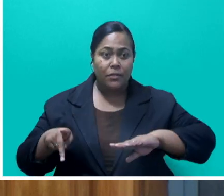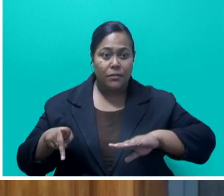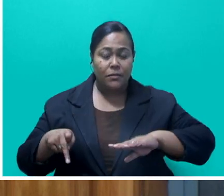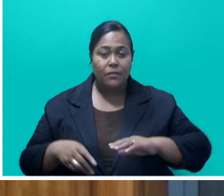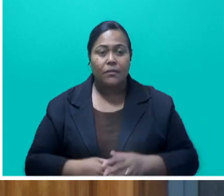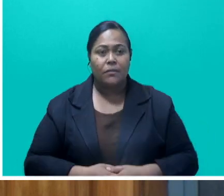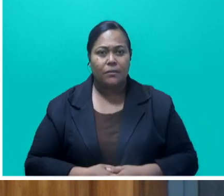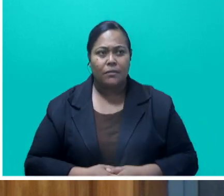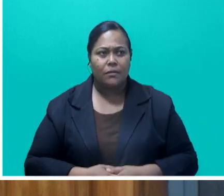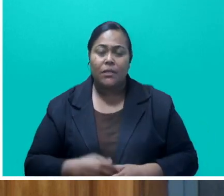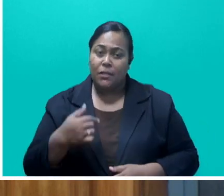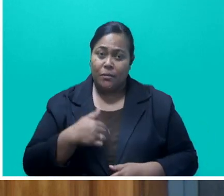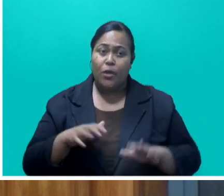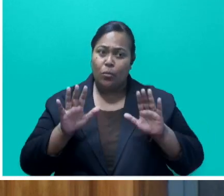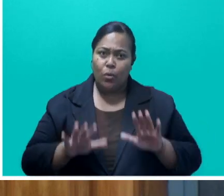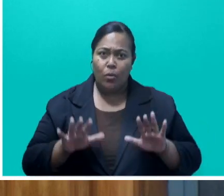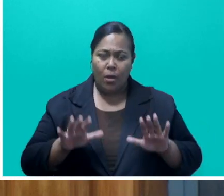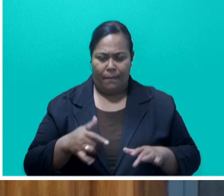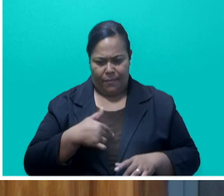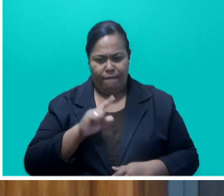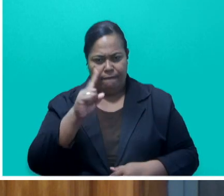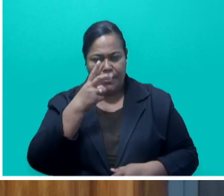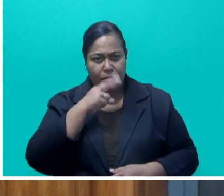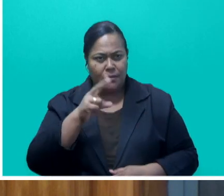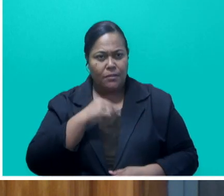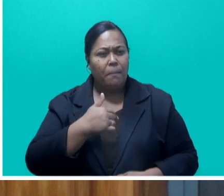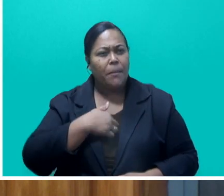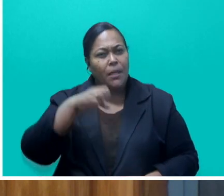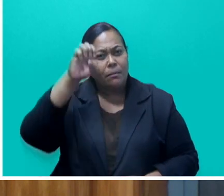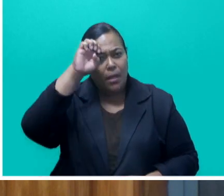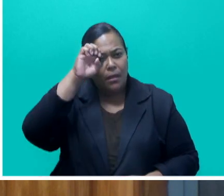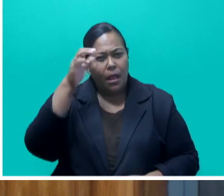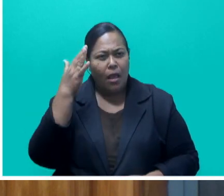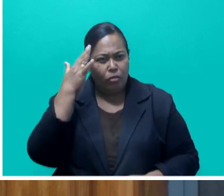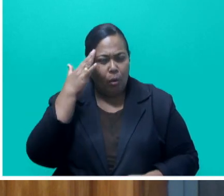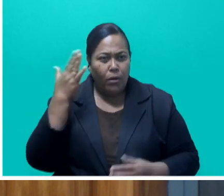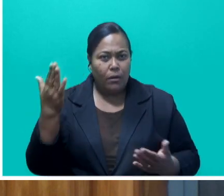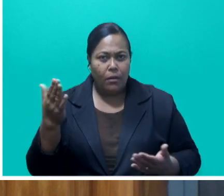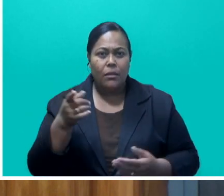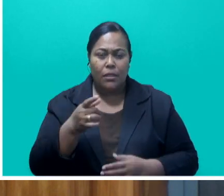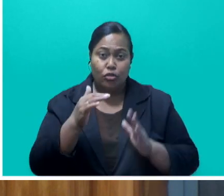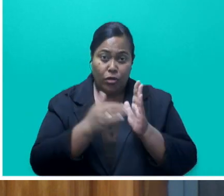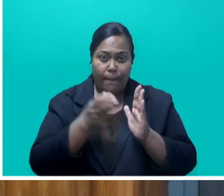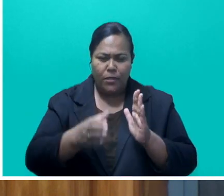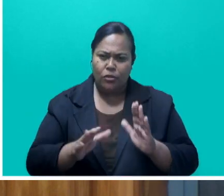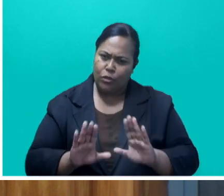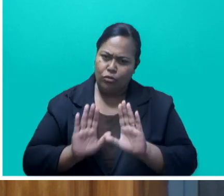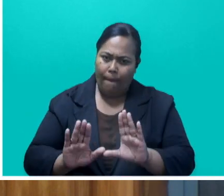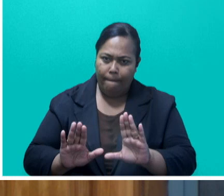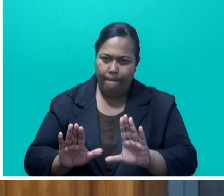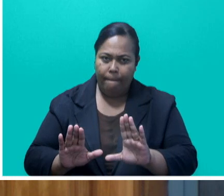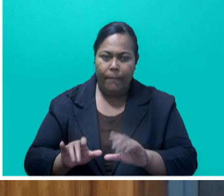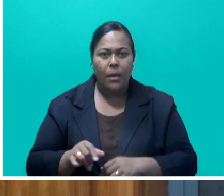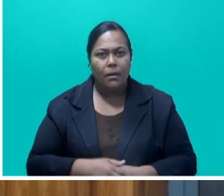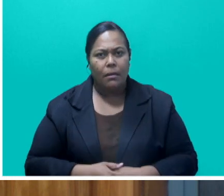still awaiting to give my maiden address, my expectation then was the summoning of the chair of the Sergeant-at-Arms to eject